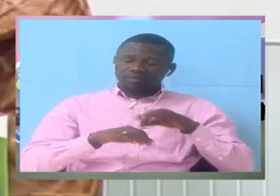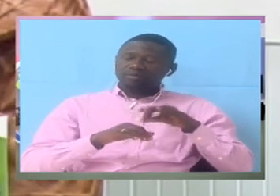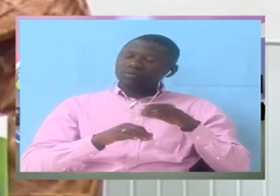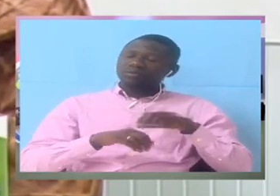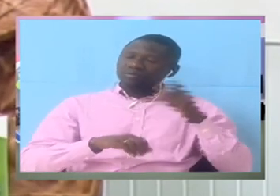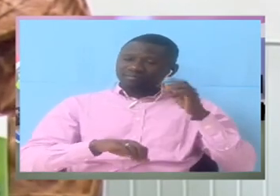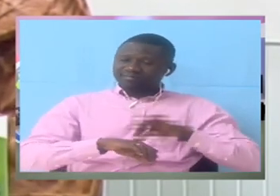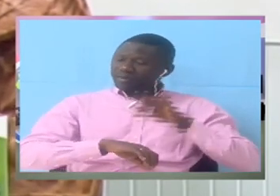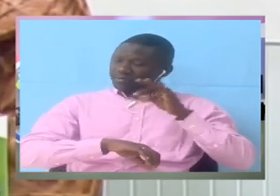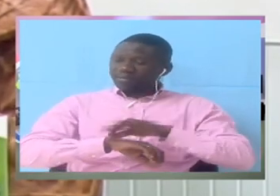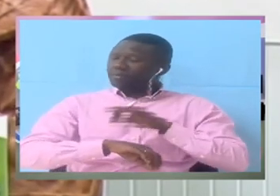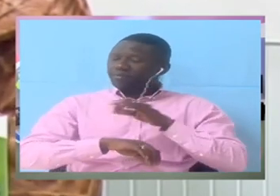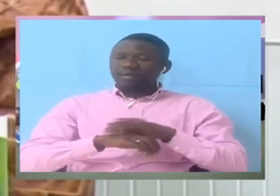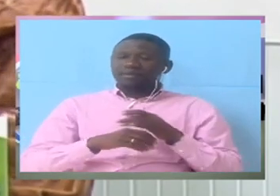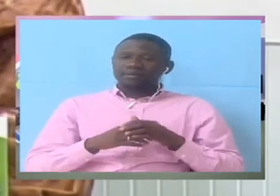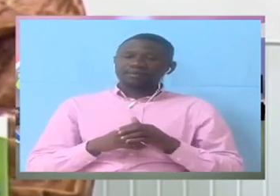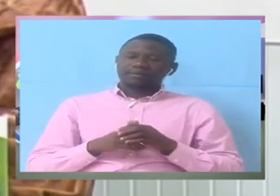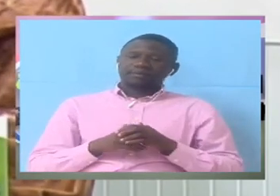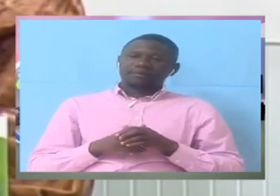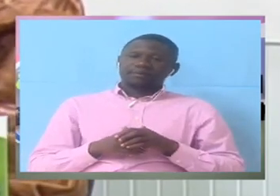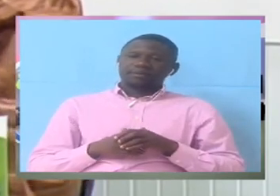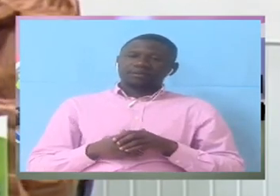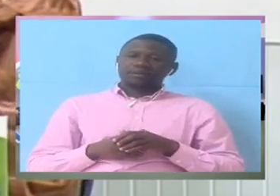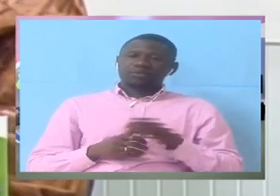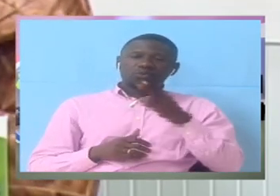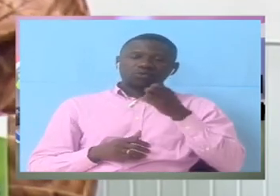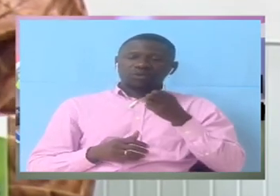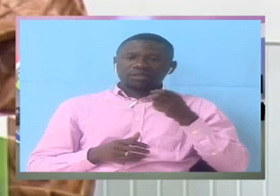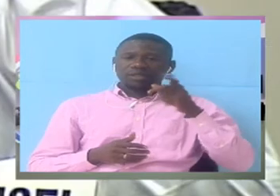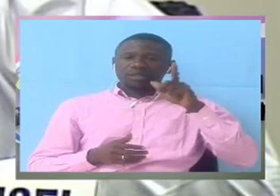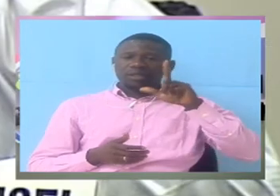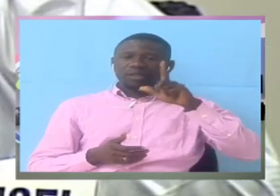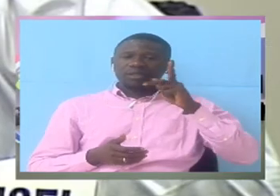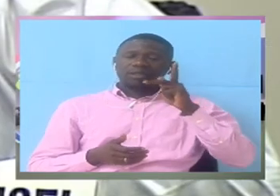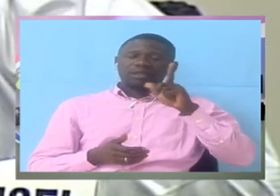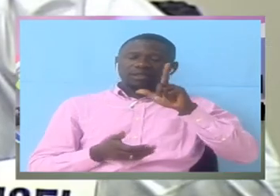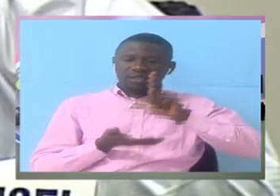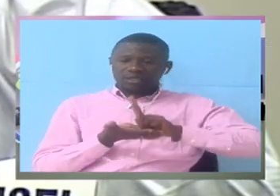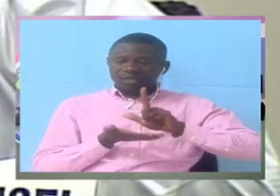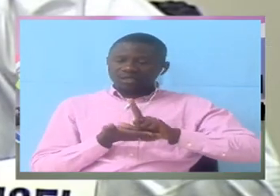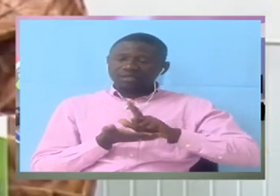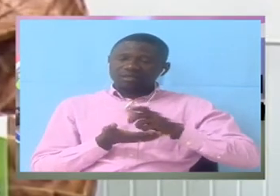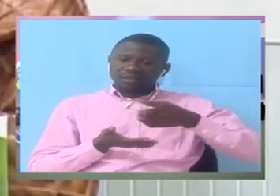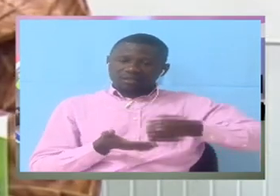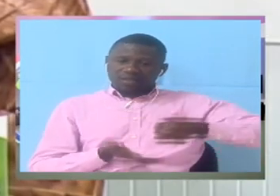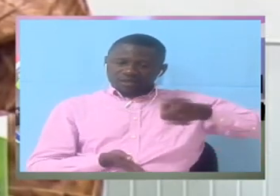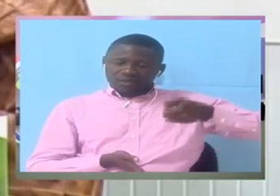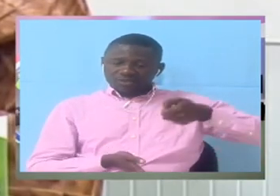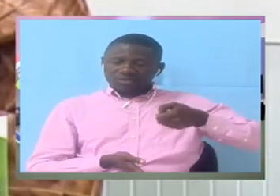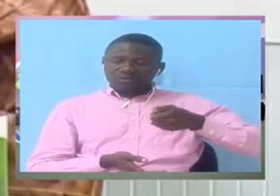bidon. The 20 liter gallons. Yolo kuntu. It was what they cut from the top.